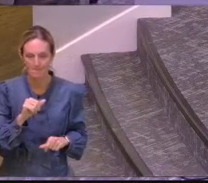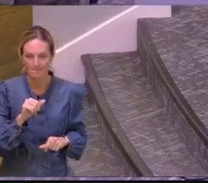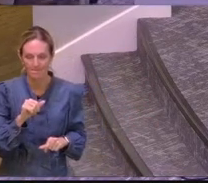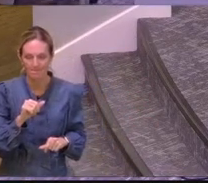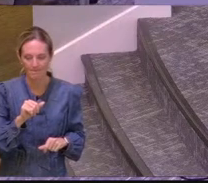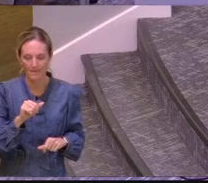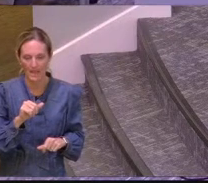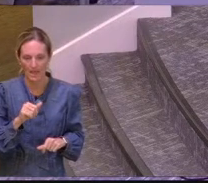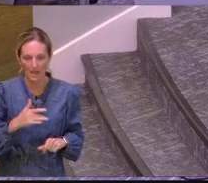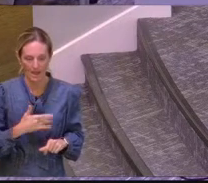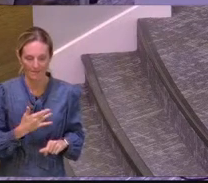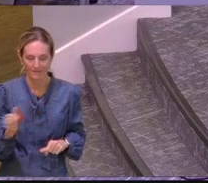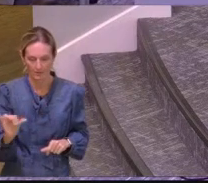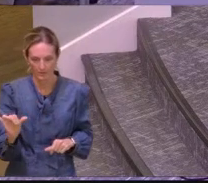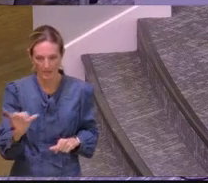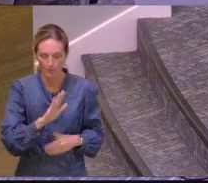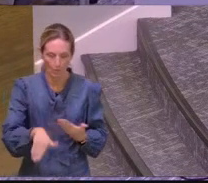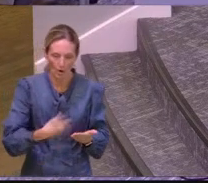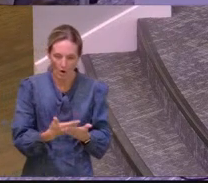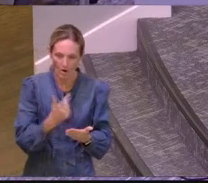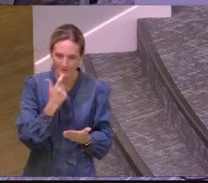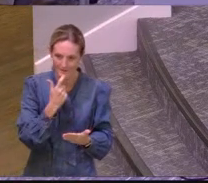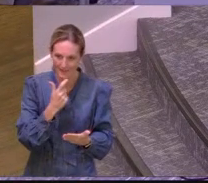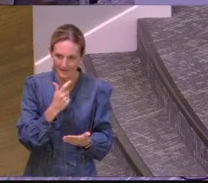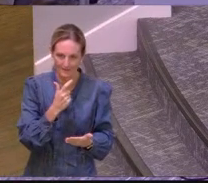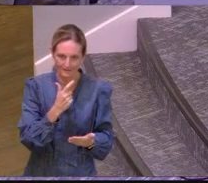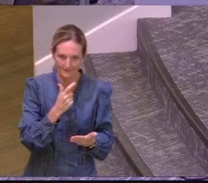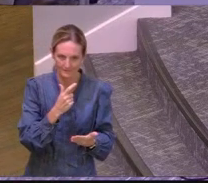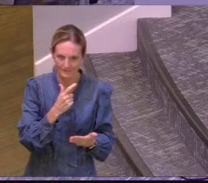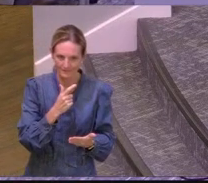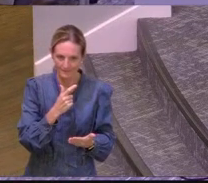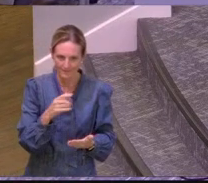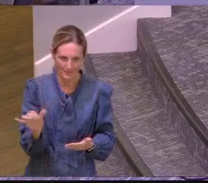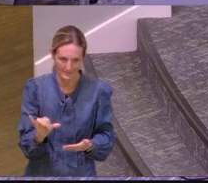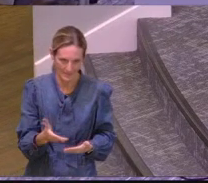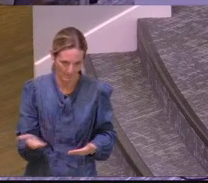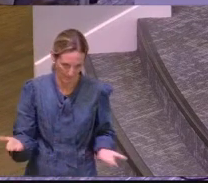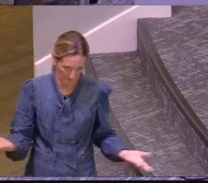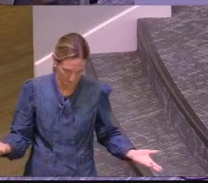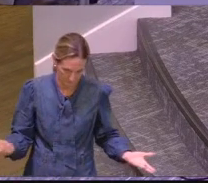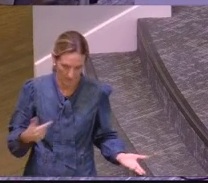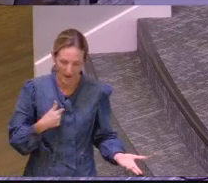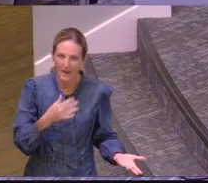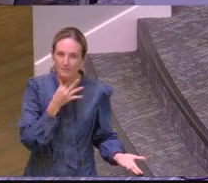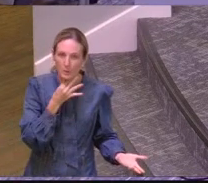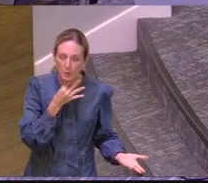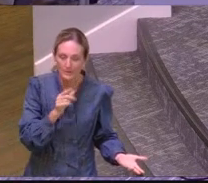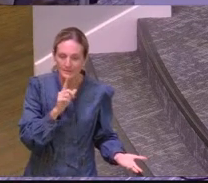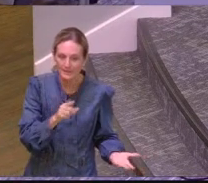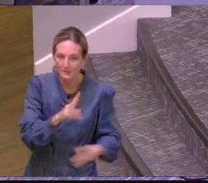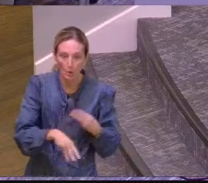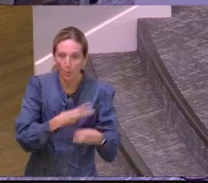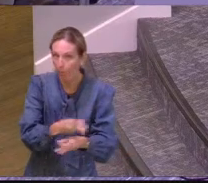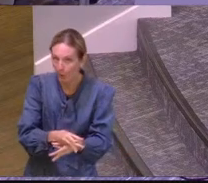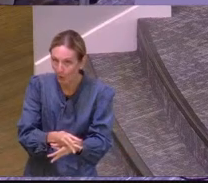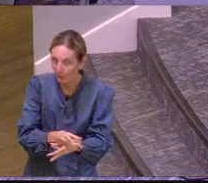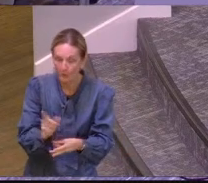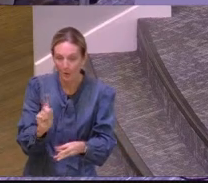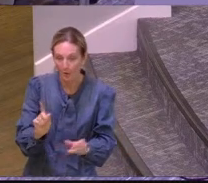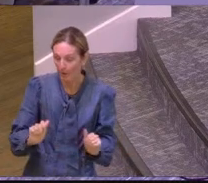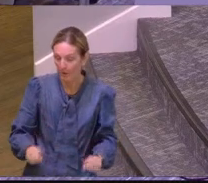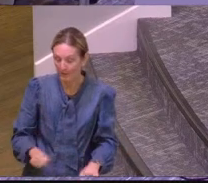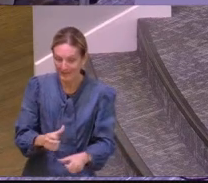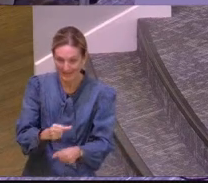because I feel like we're all sort of saying the same thing. And I wonder if there's a world where we can take